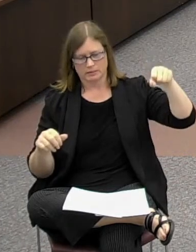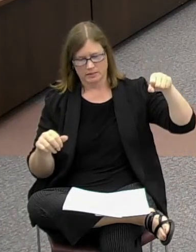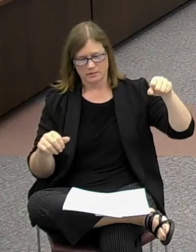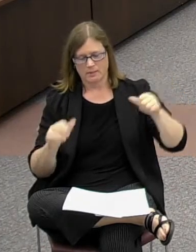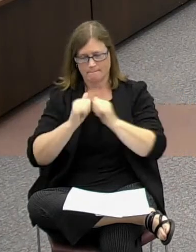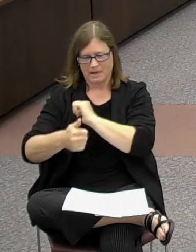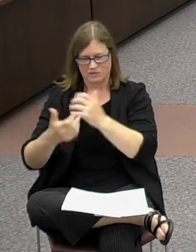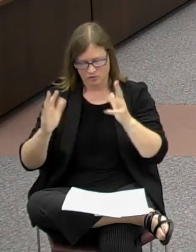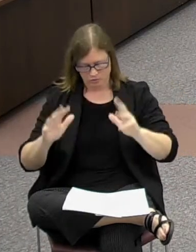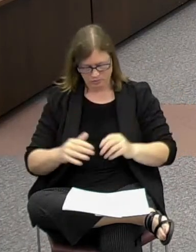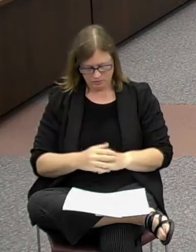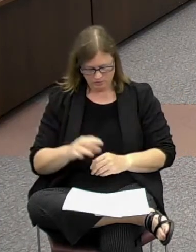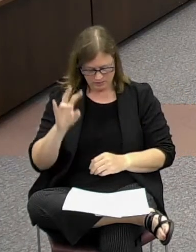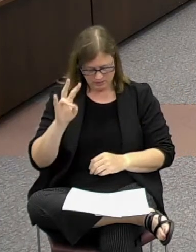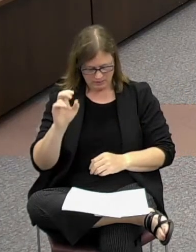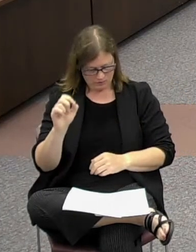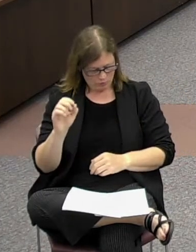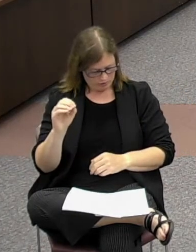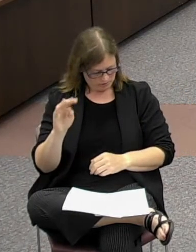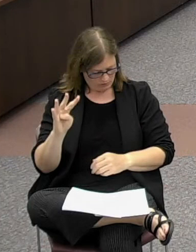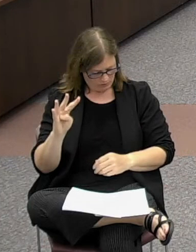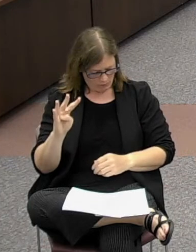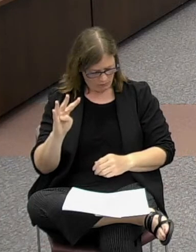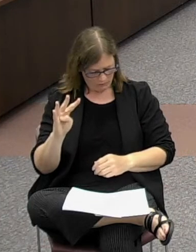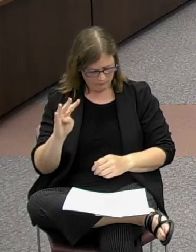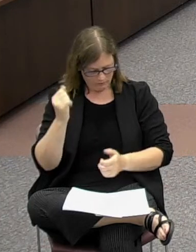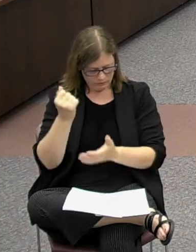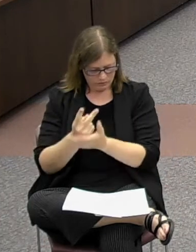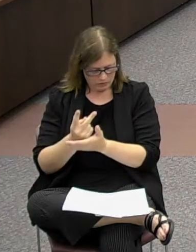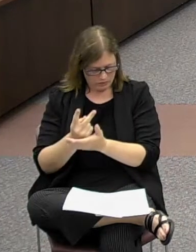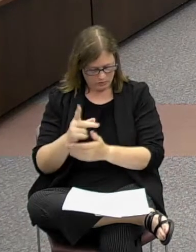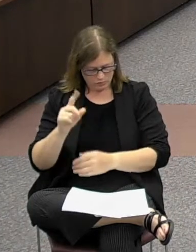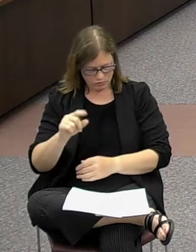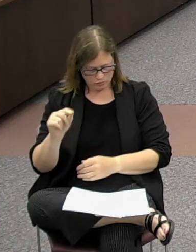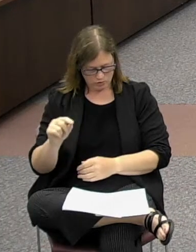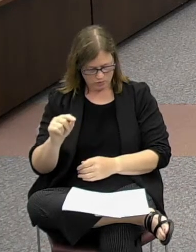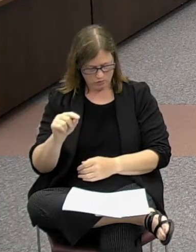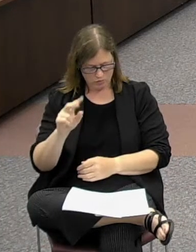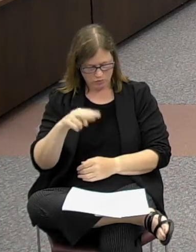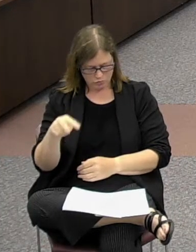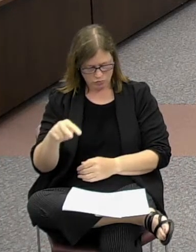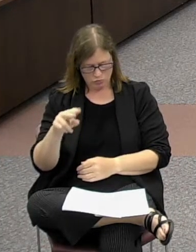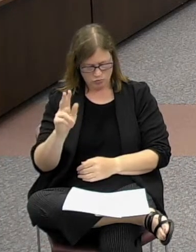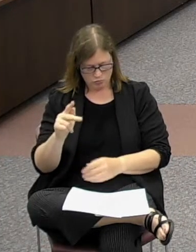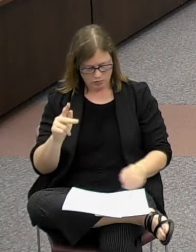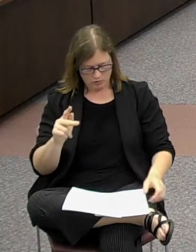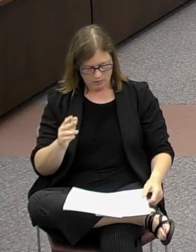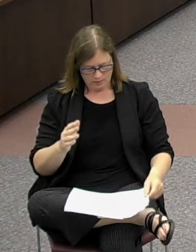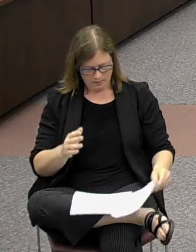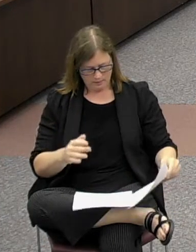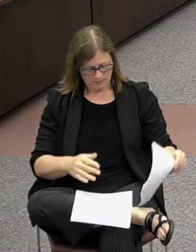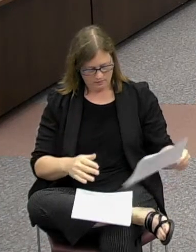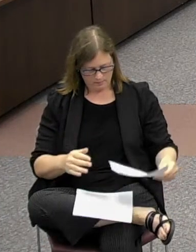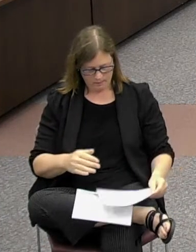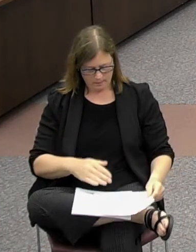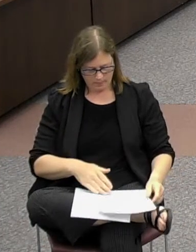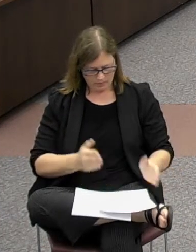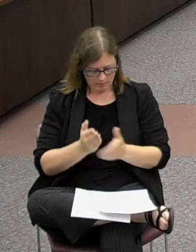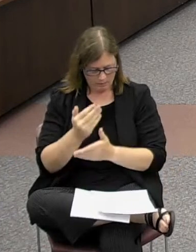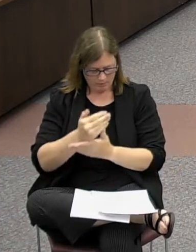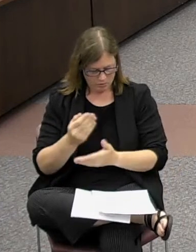you. Next up is 7.04, approval of the 2022-2023 tentative budget along with the